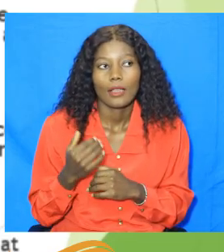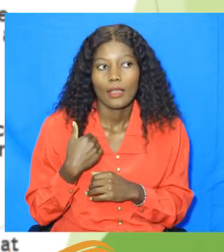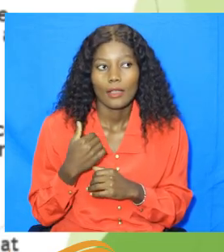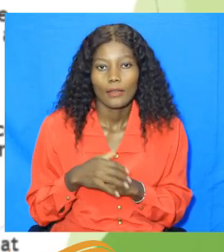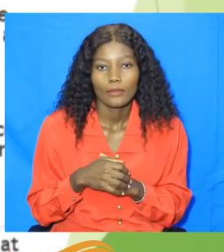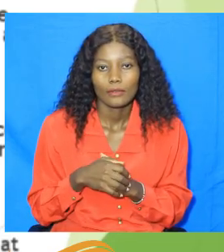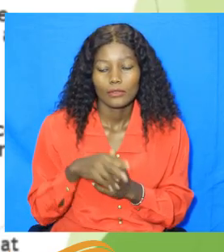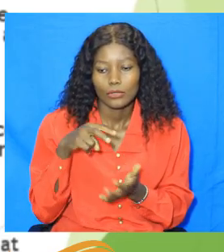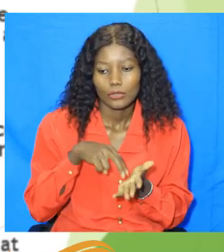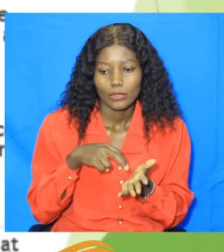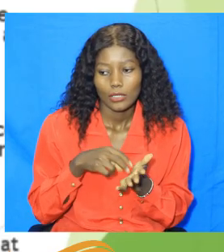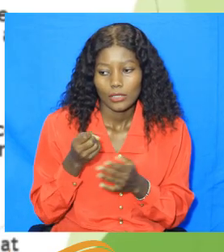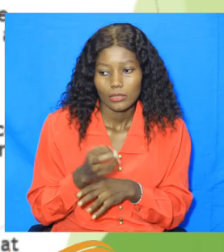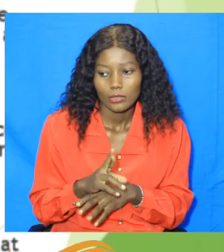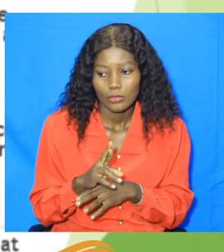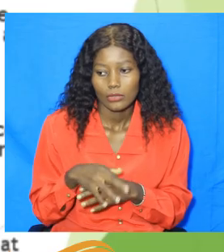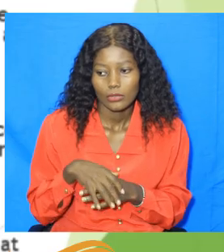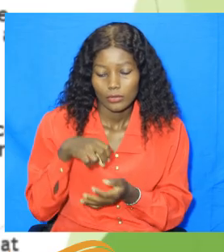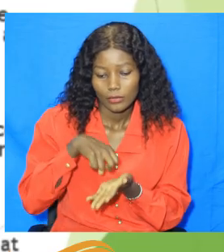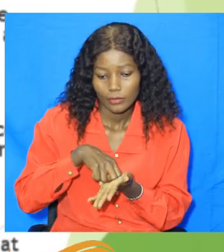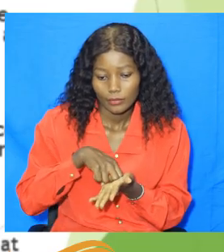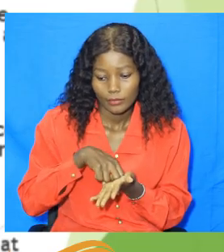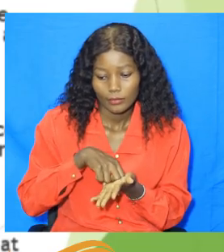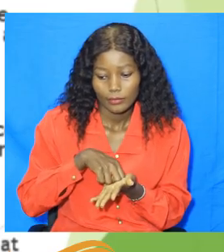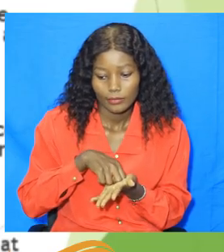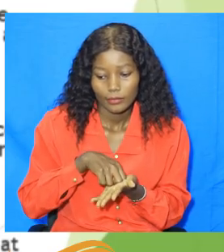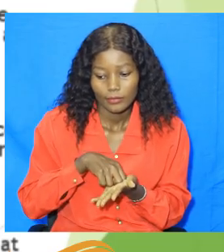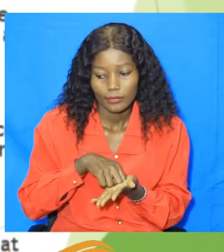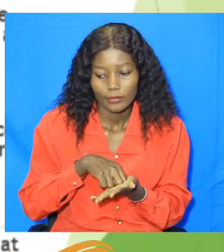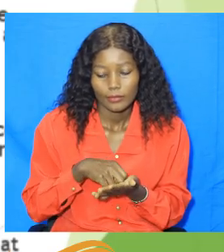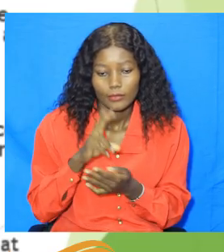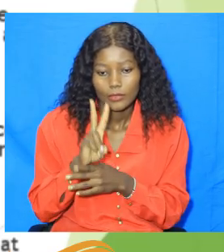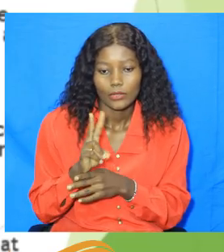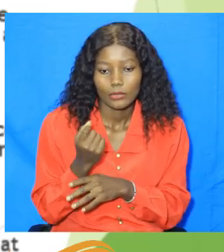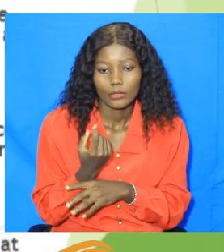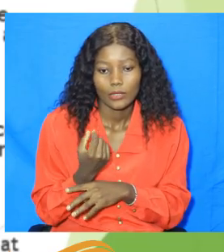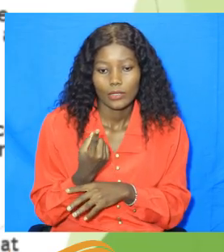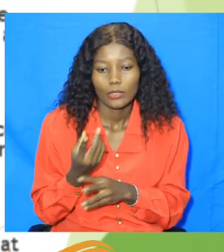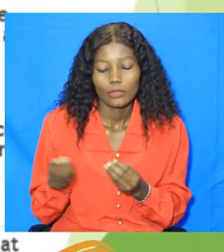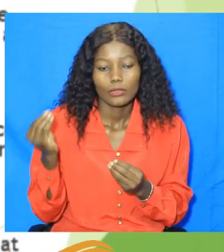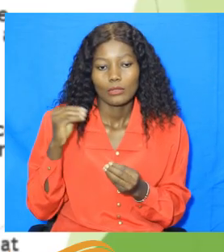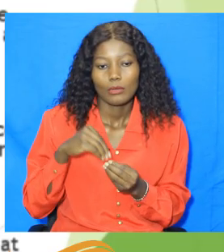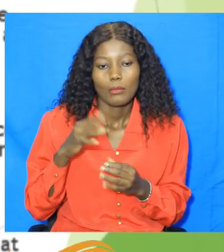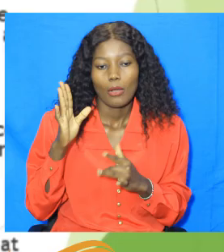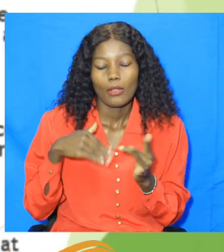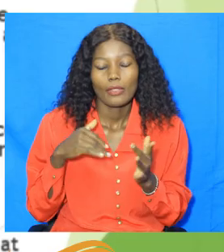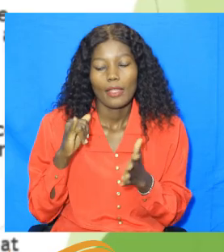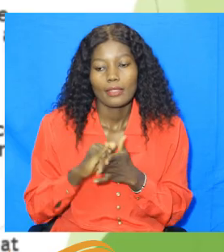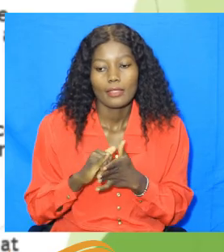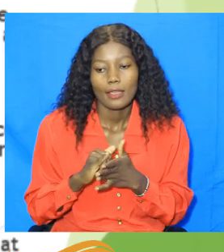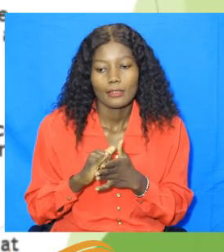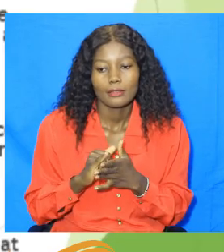or get to their knee. They have to take only 2 seconds. More than that, it will